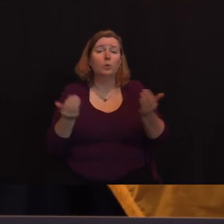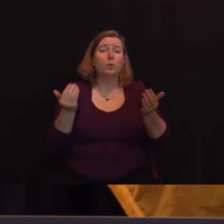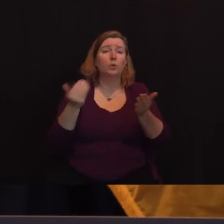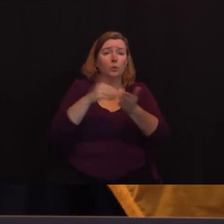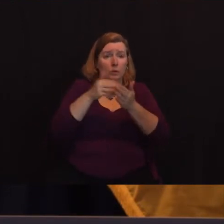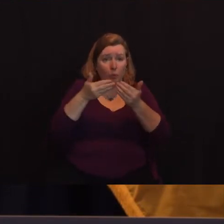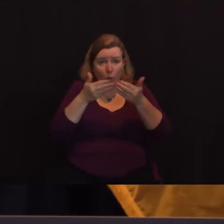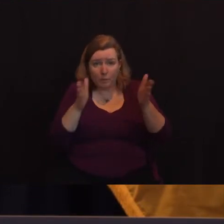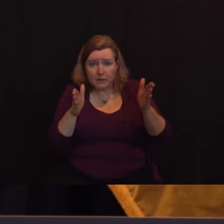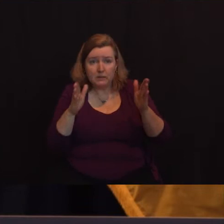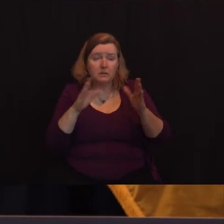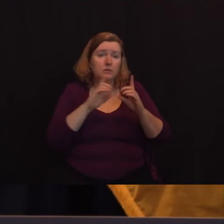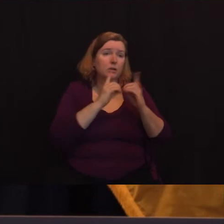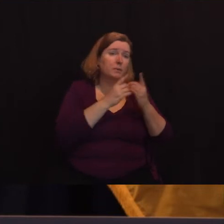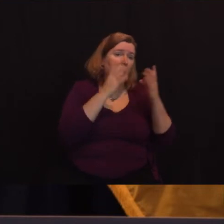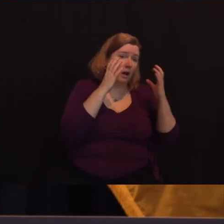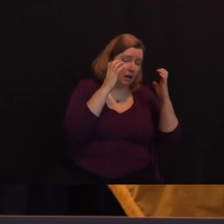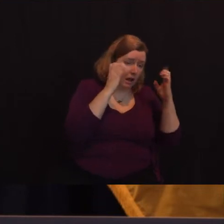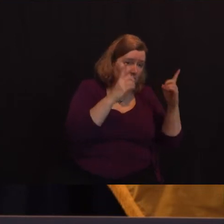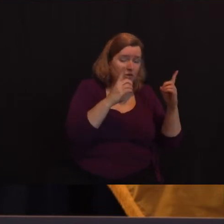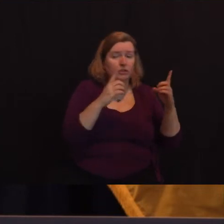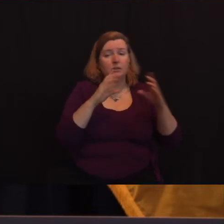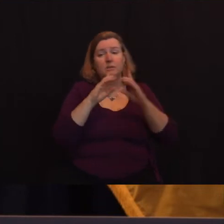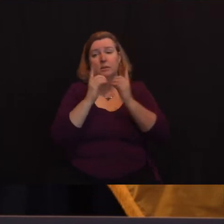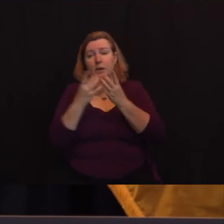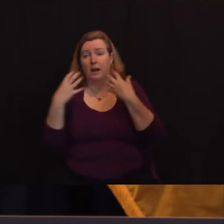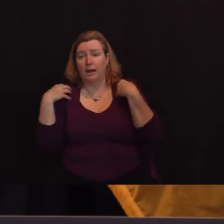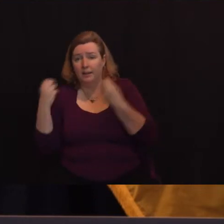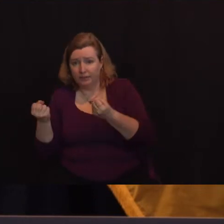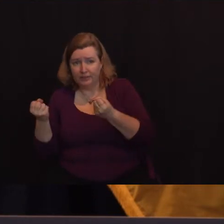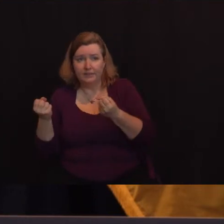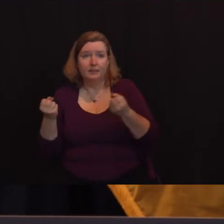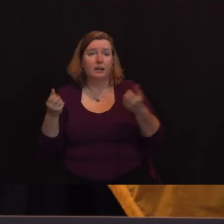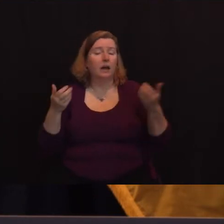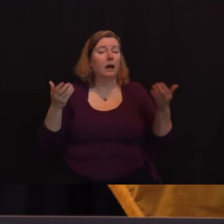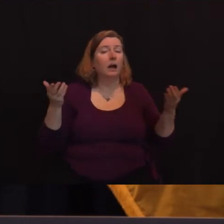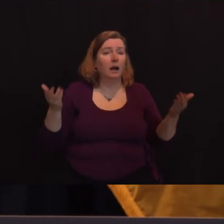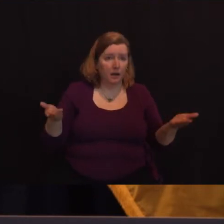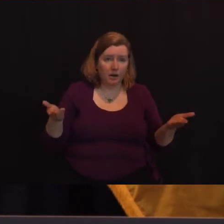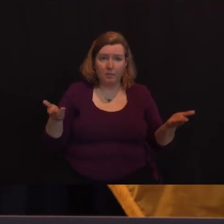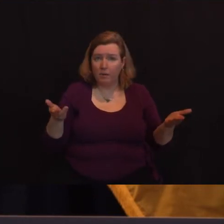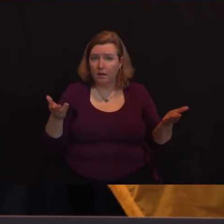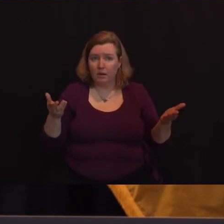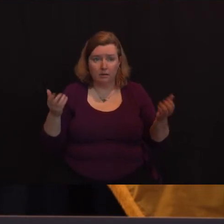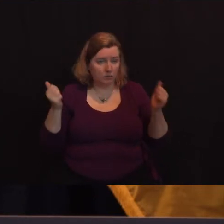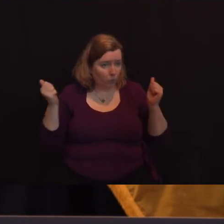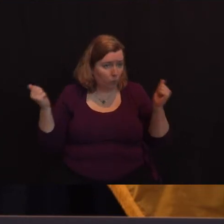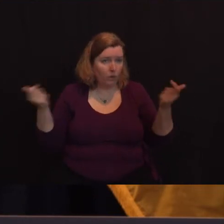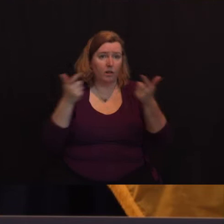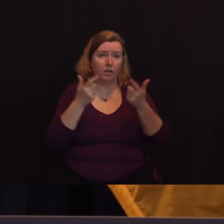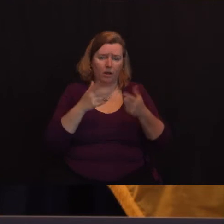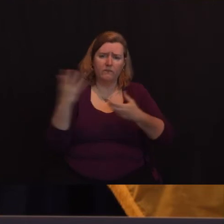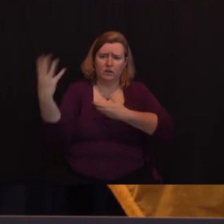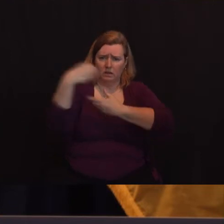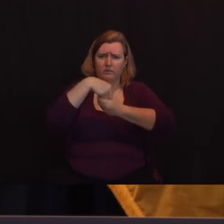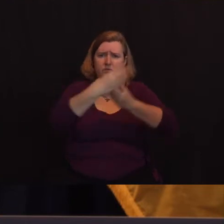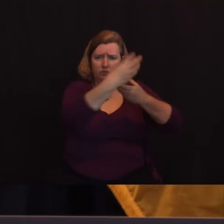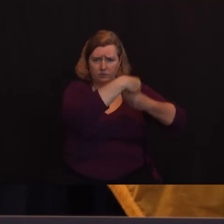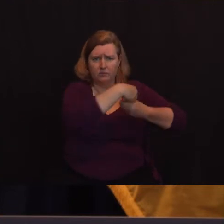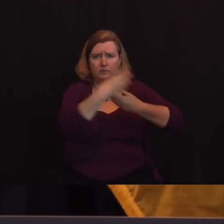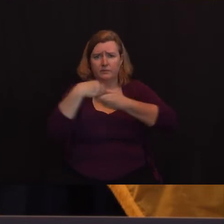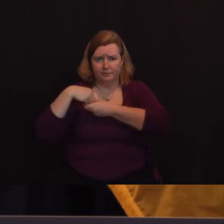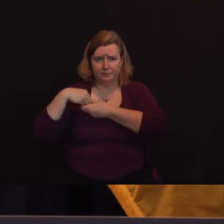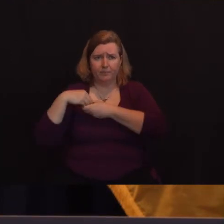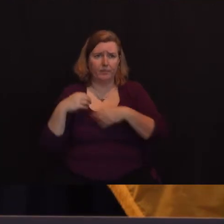and Department of Health and all relevant parties worked on. So accepting, Matt, that we're